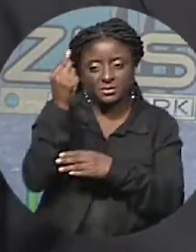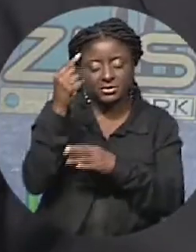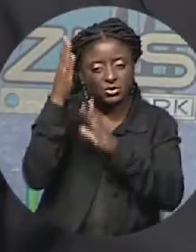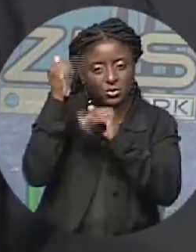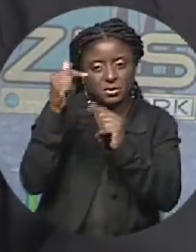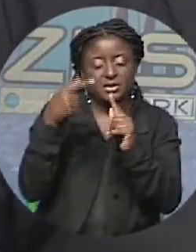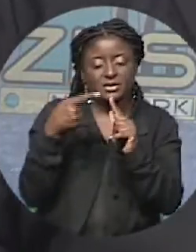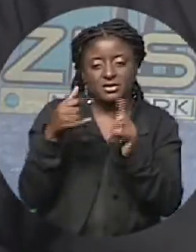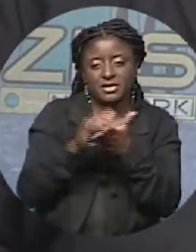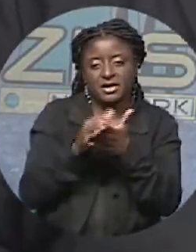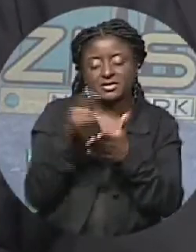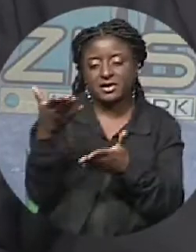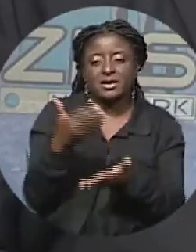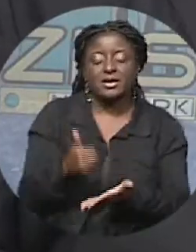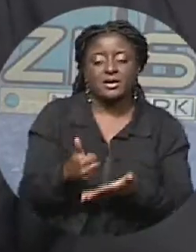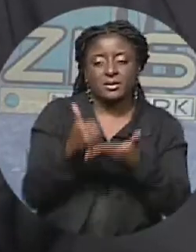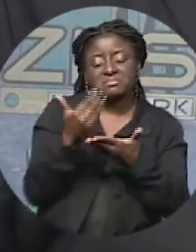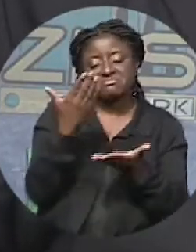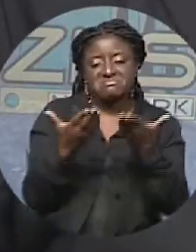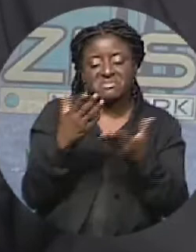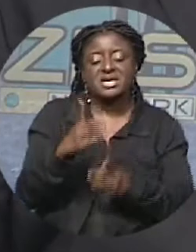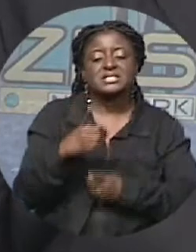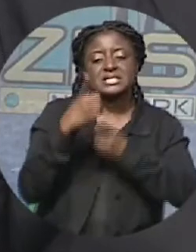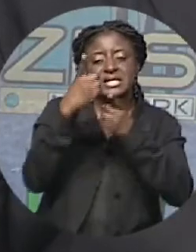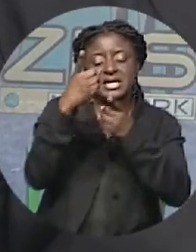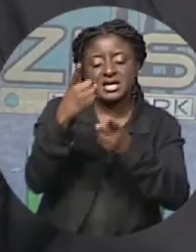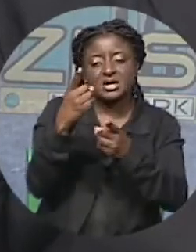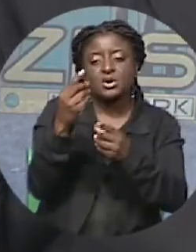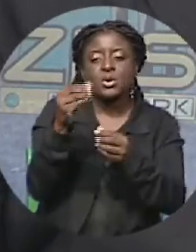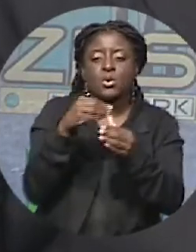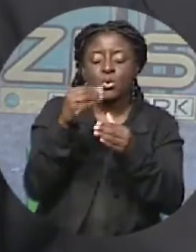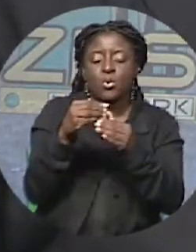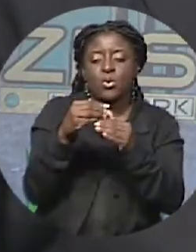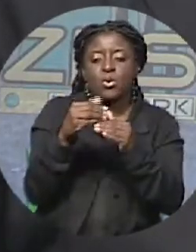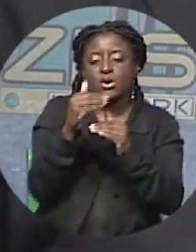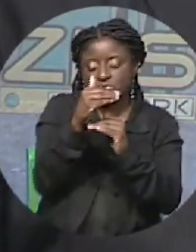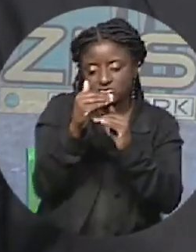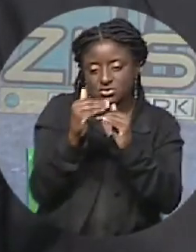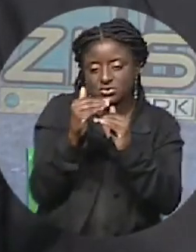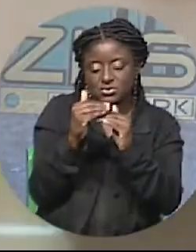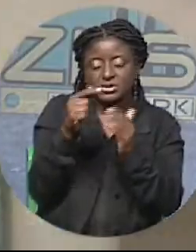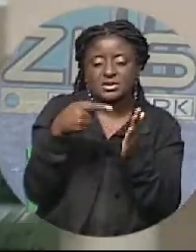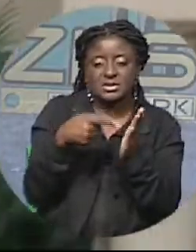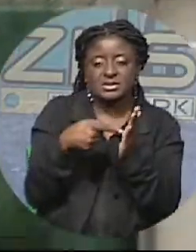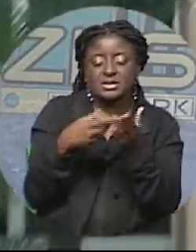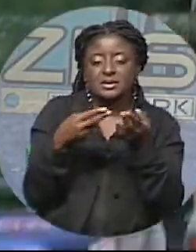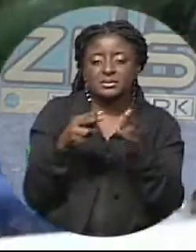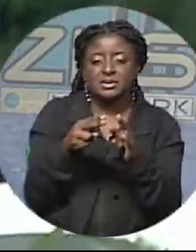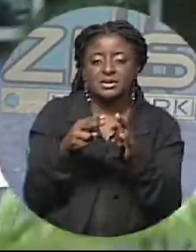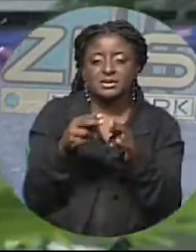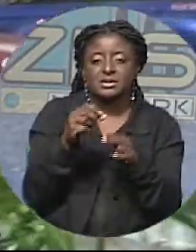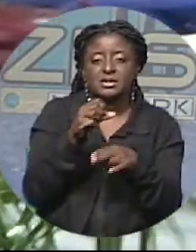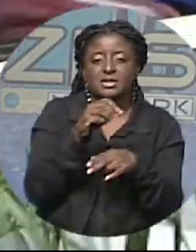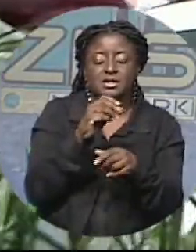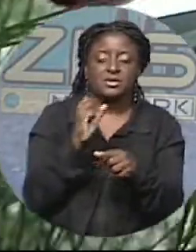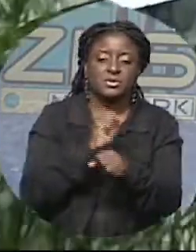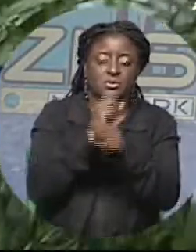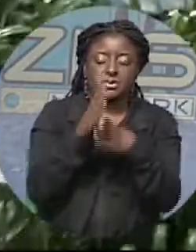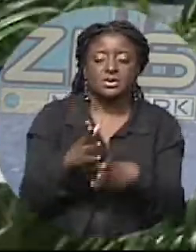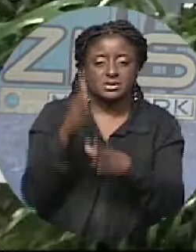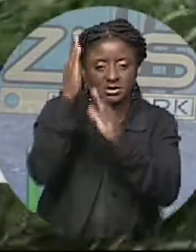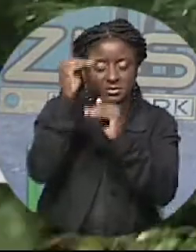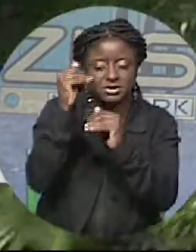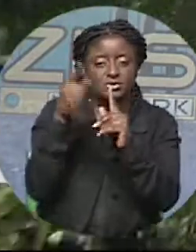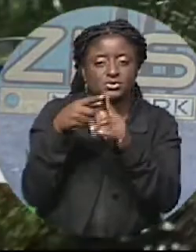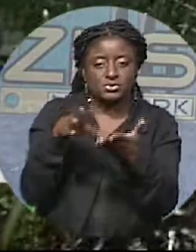the number or even delay this action. More now from Janae Noel Ferguson. Scotiabank employees expected to learn